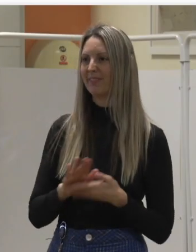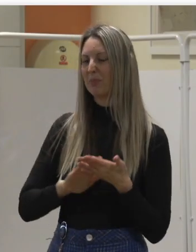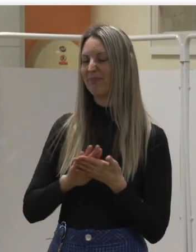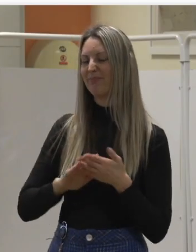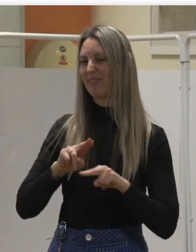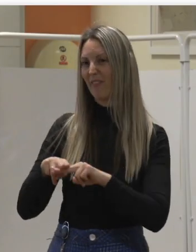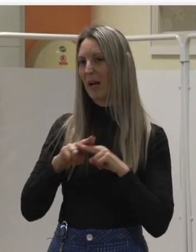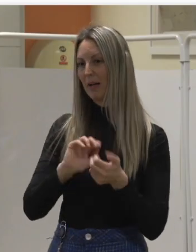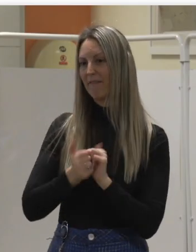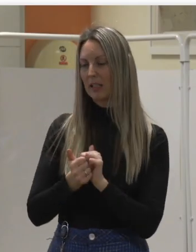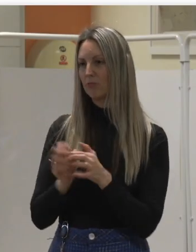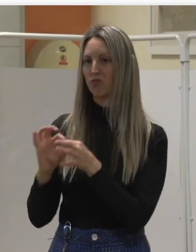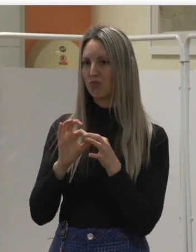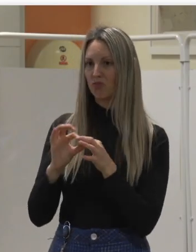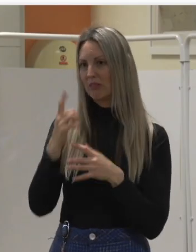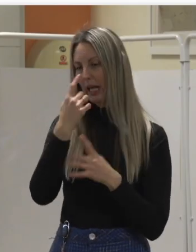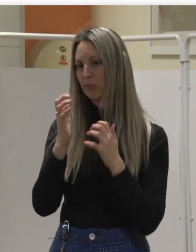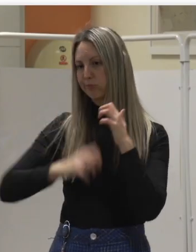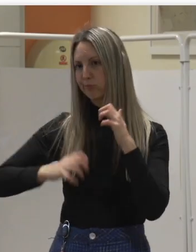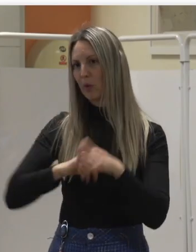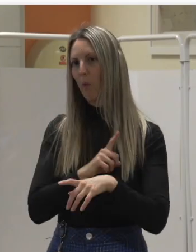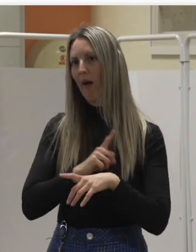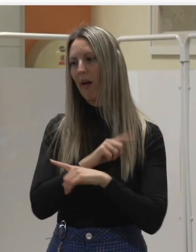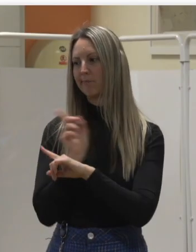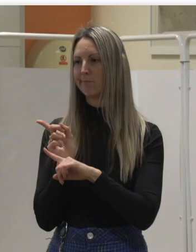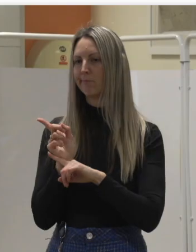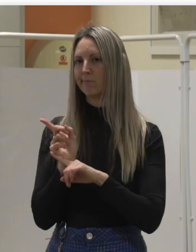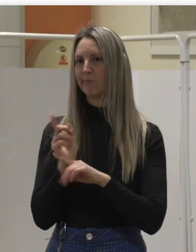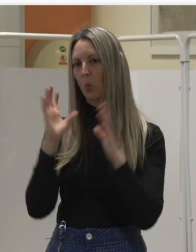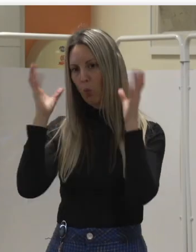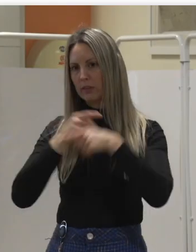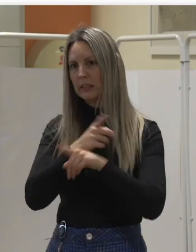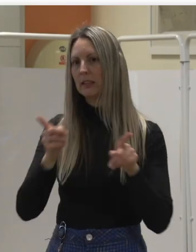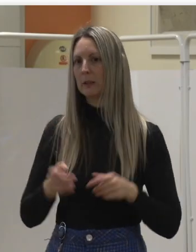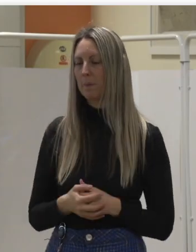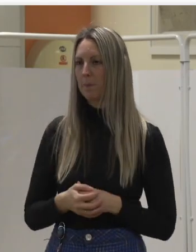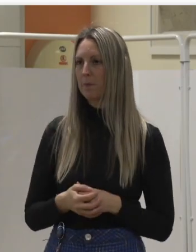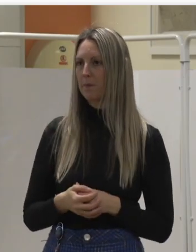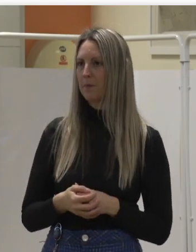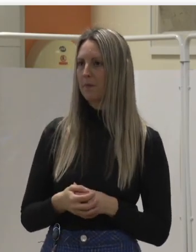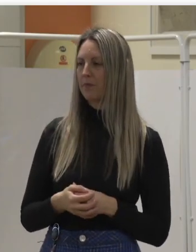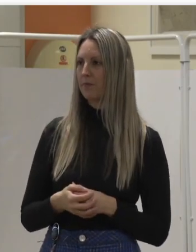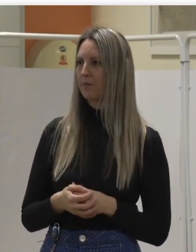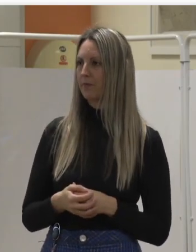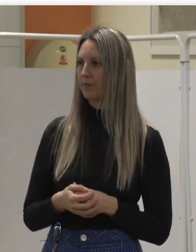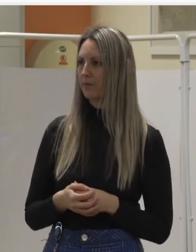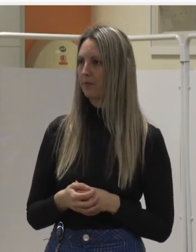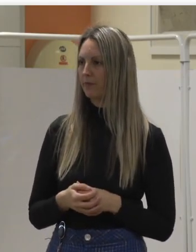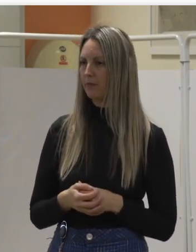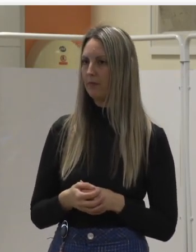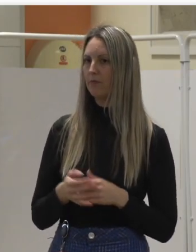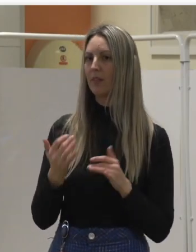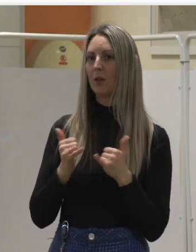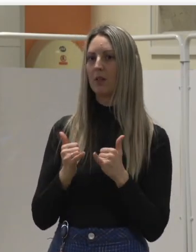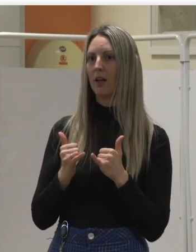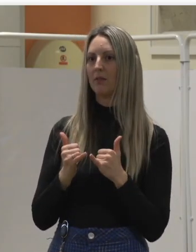and sometimes relations. And when this goes on, when you you feel that you are out of